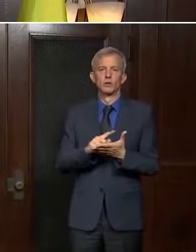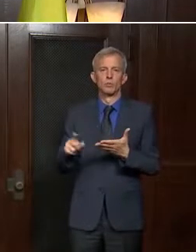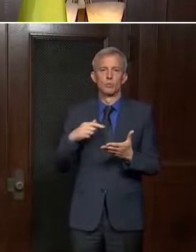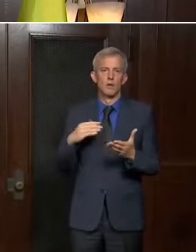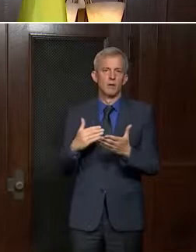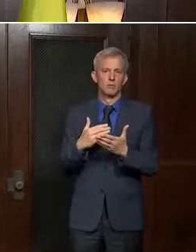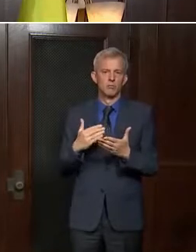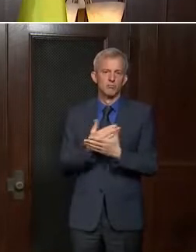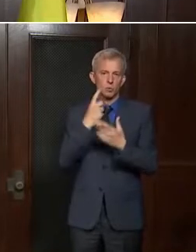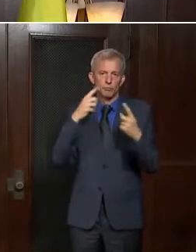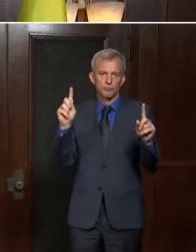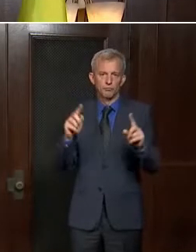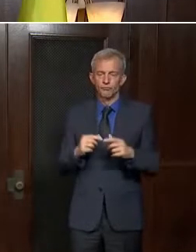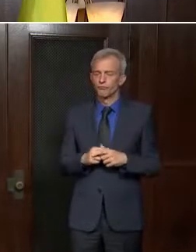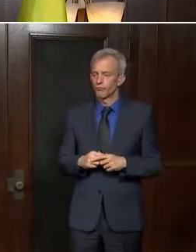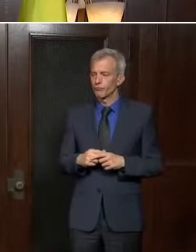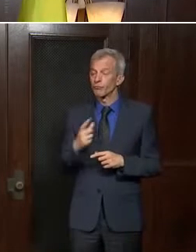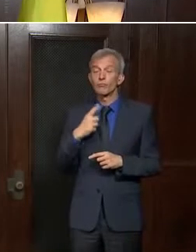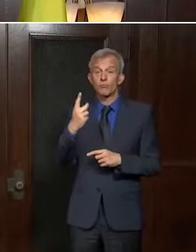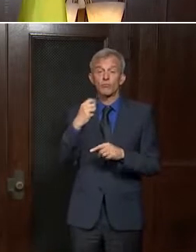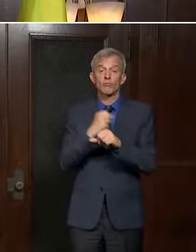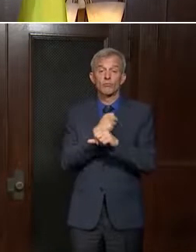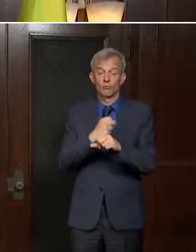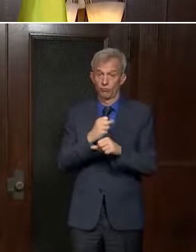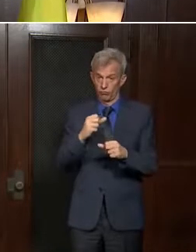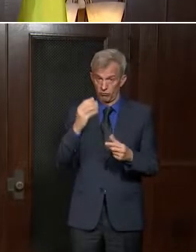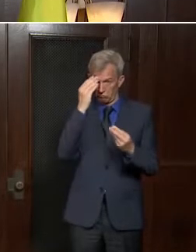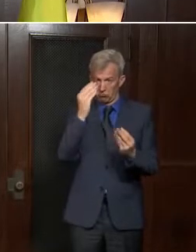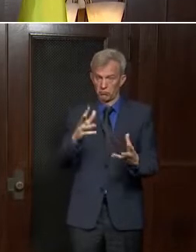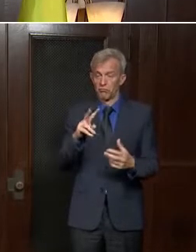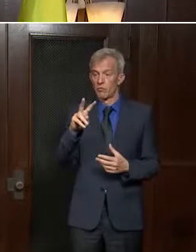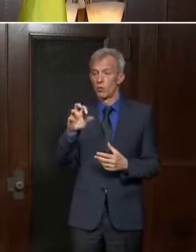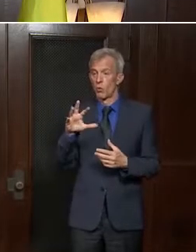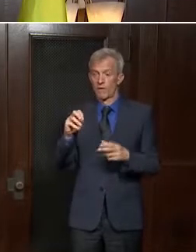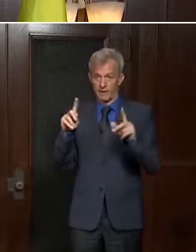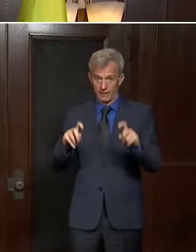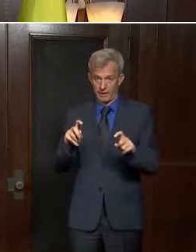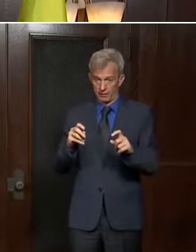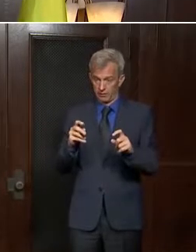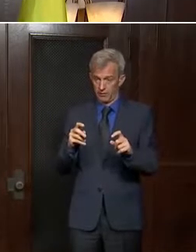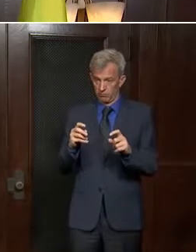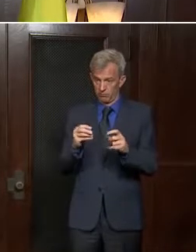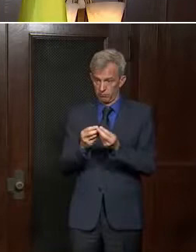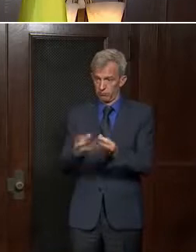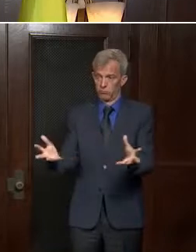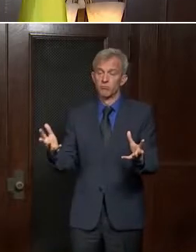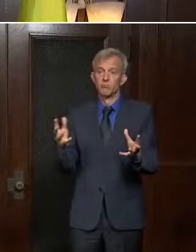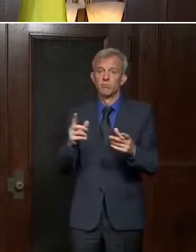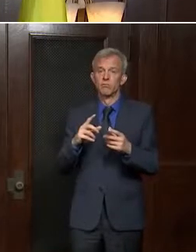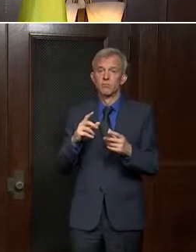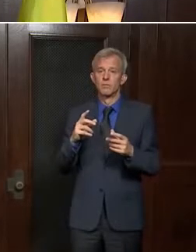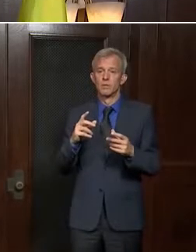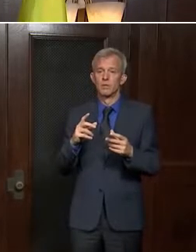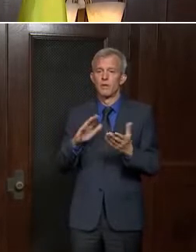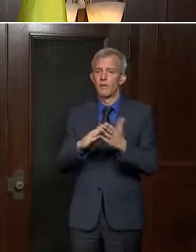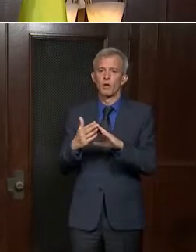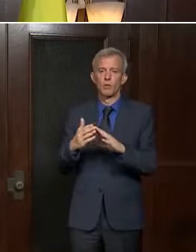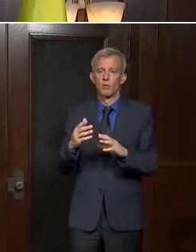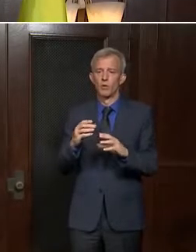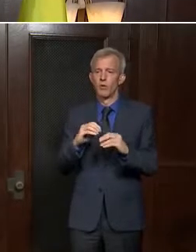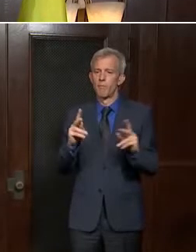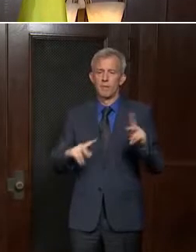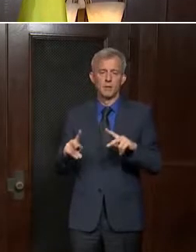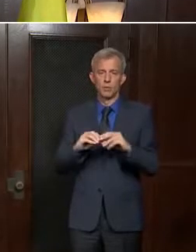one statistic. We had 250 tests, I believe, that went out among the homeless community in one initiative